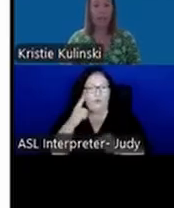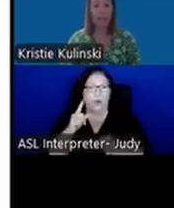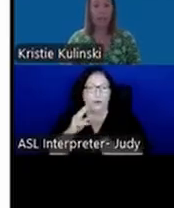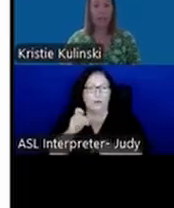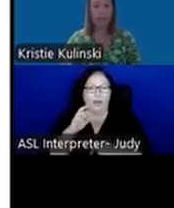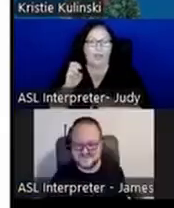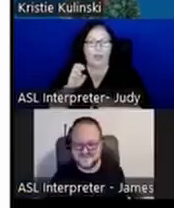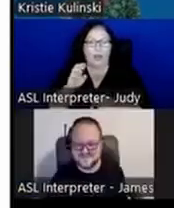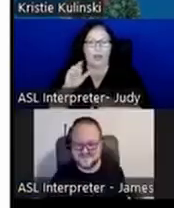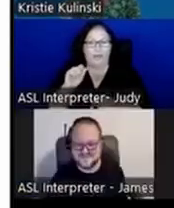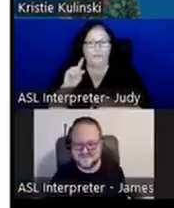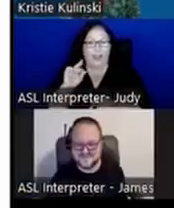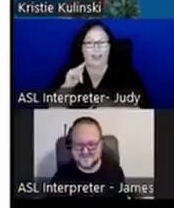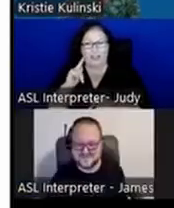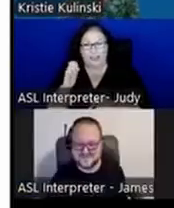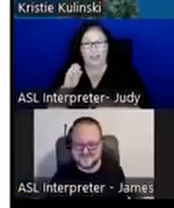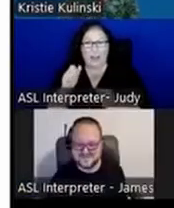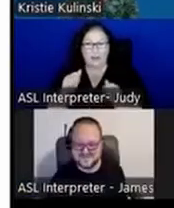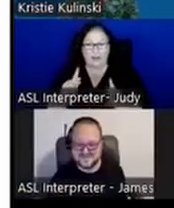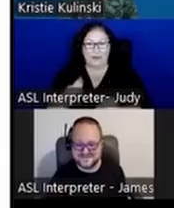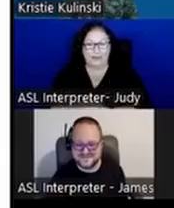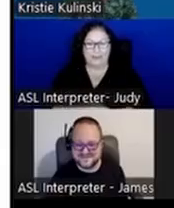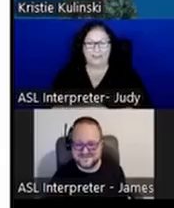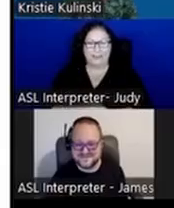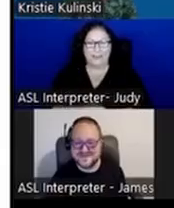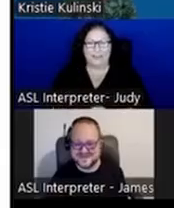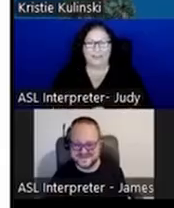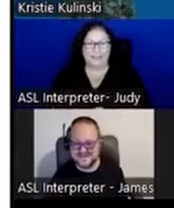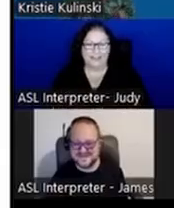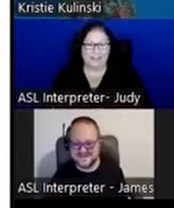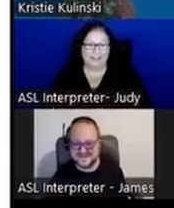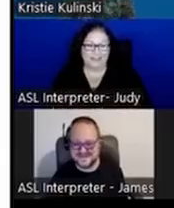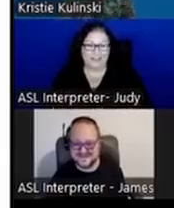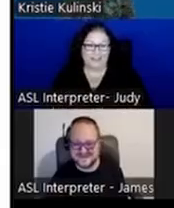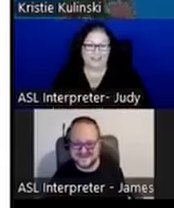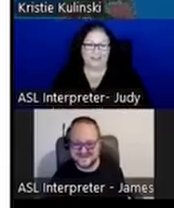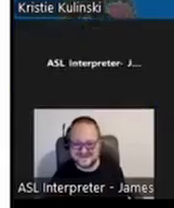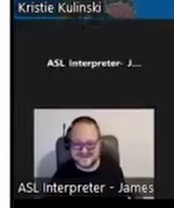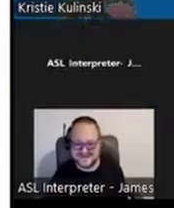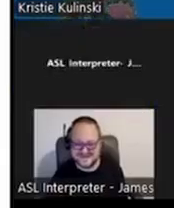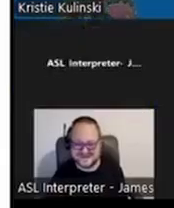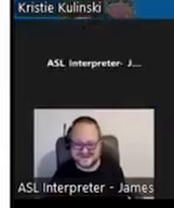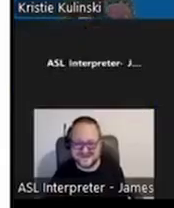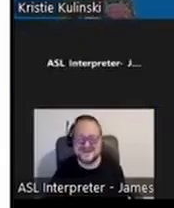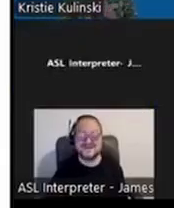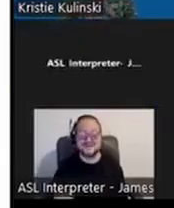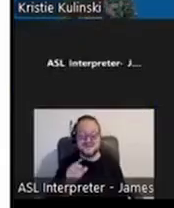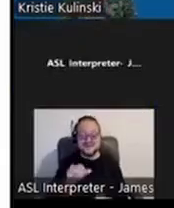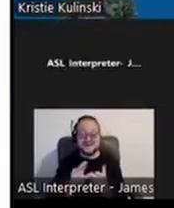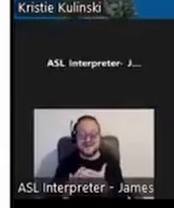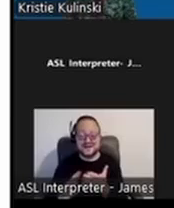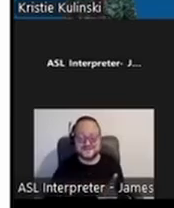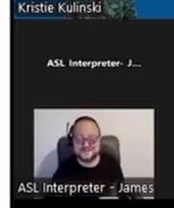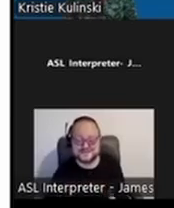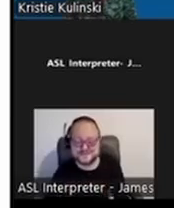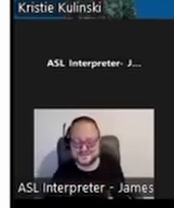please. So I also want to quickly highlight the known universe of CBO healthcare contracting across the country. This definitely